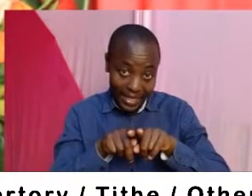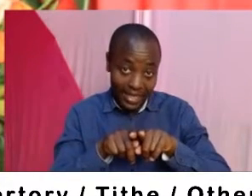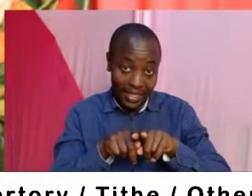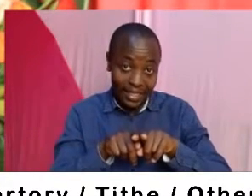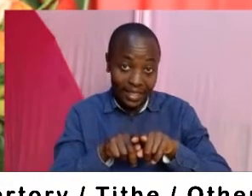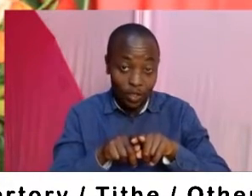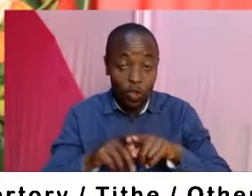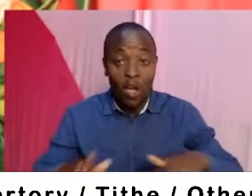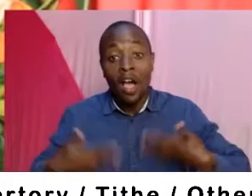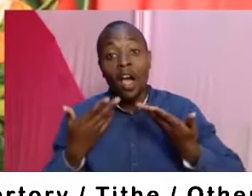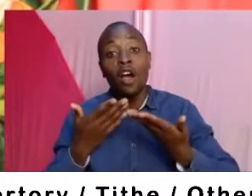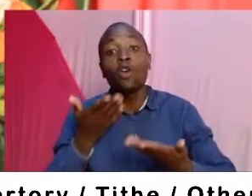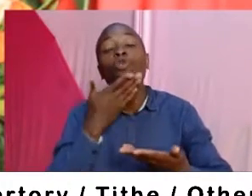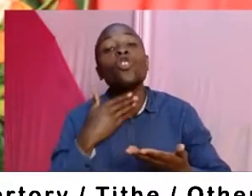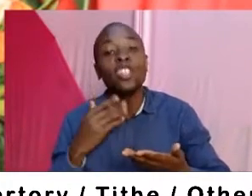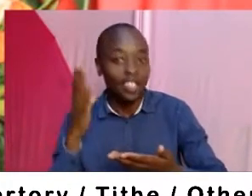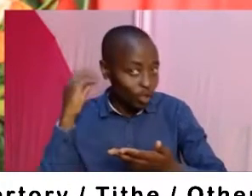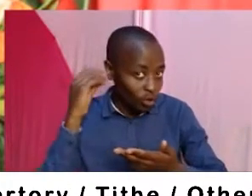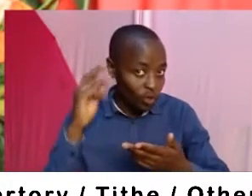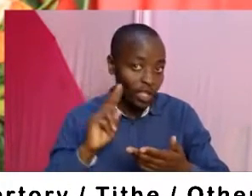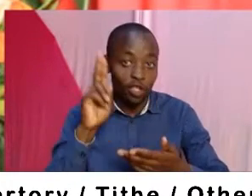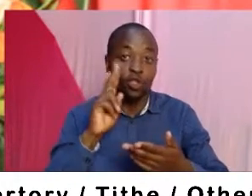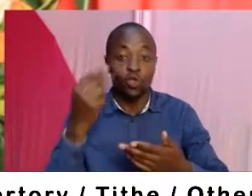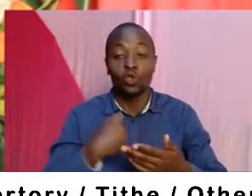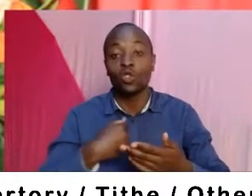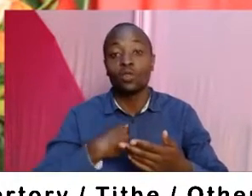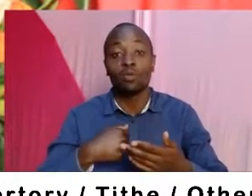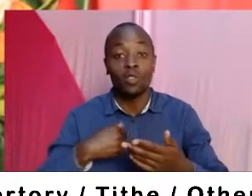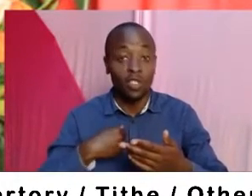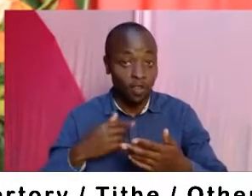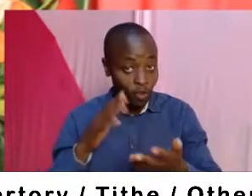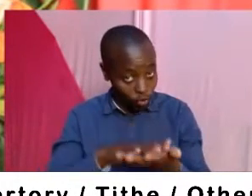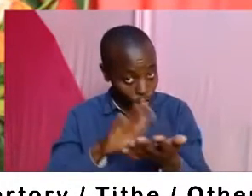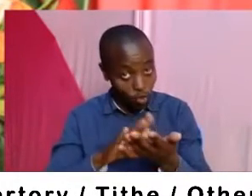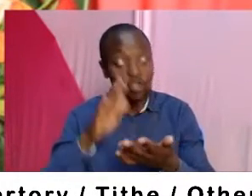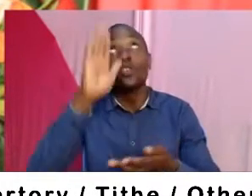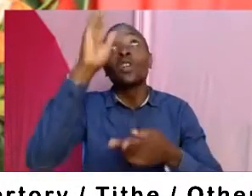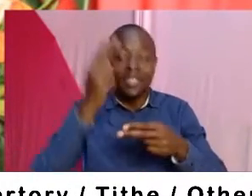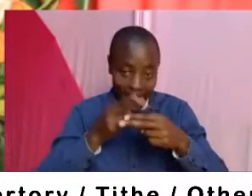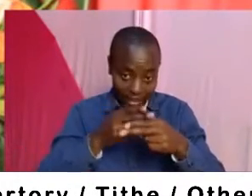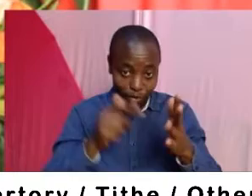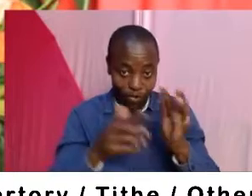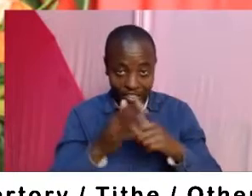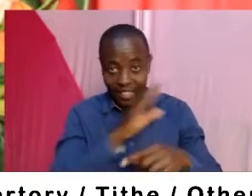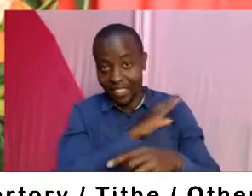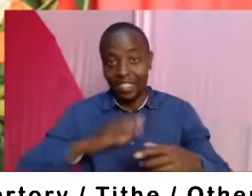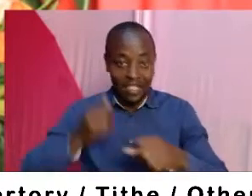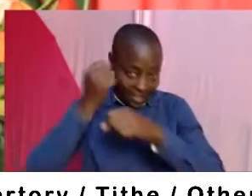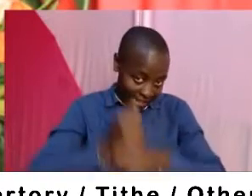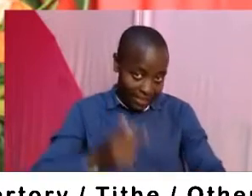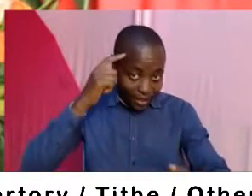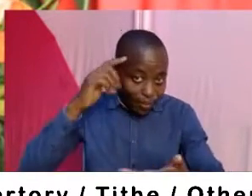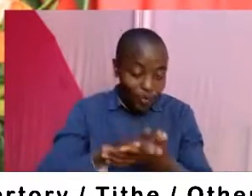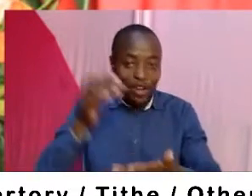as according to how you want us to hear, and may you use me as a vessel for your glory. In the name of Jesus Christ, we pray, trusting and